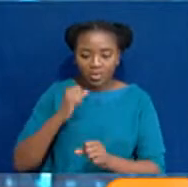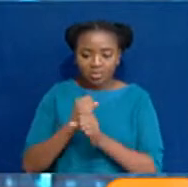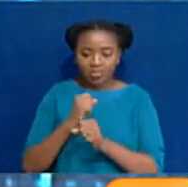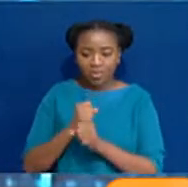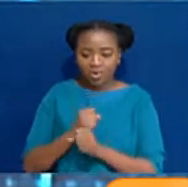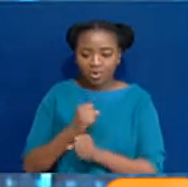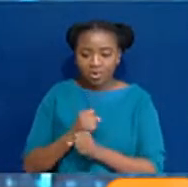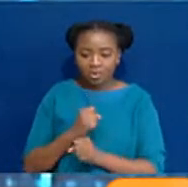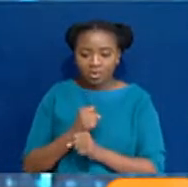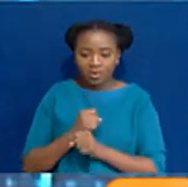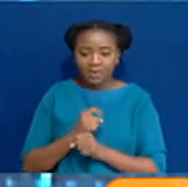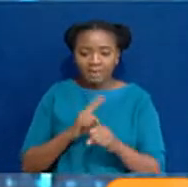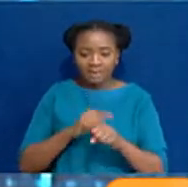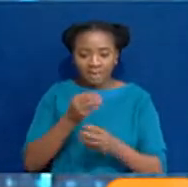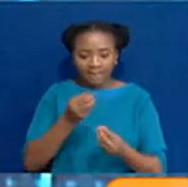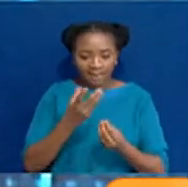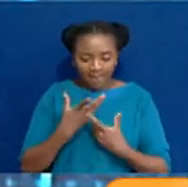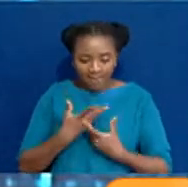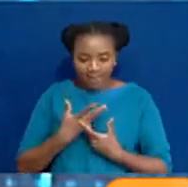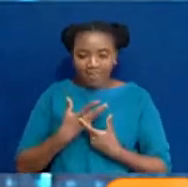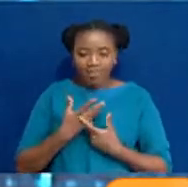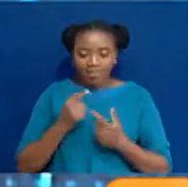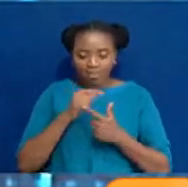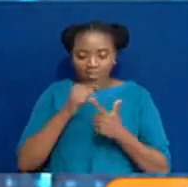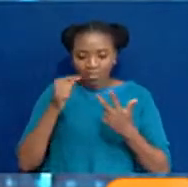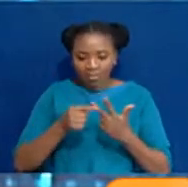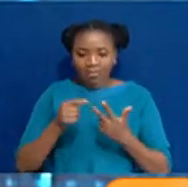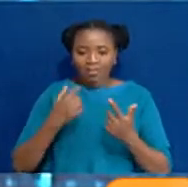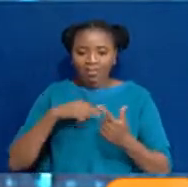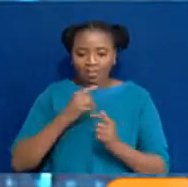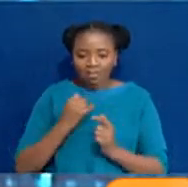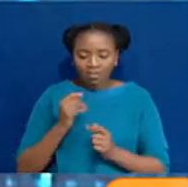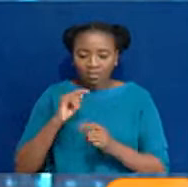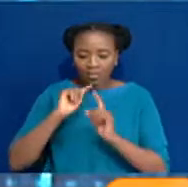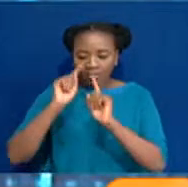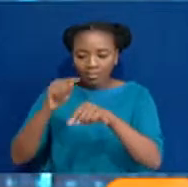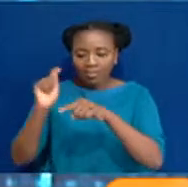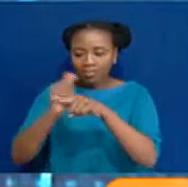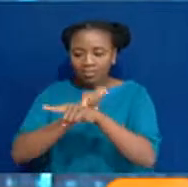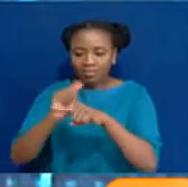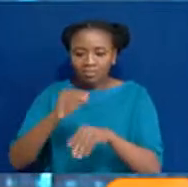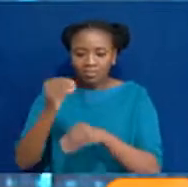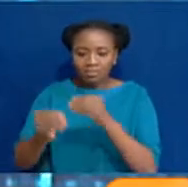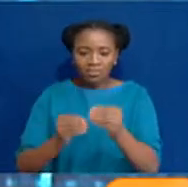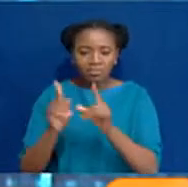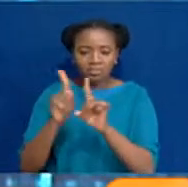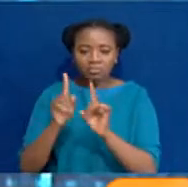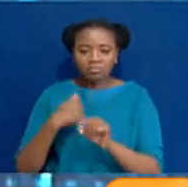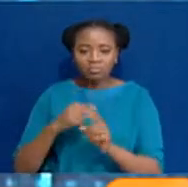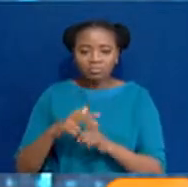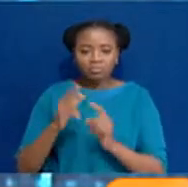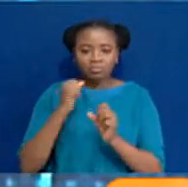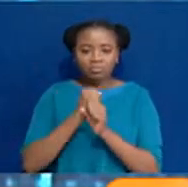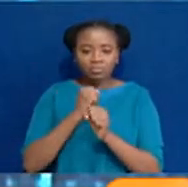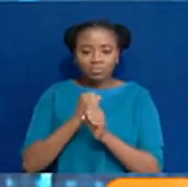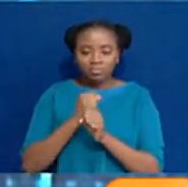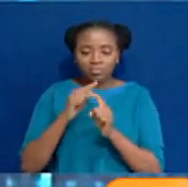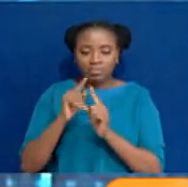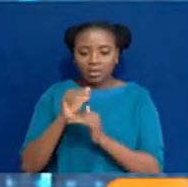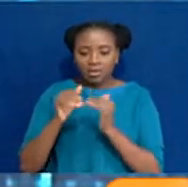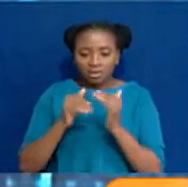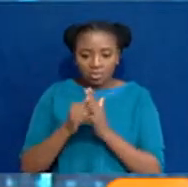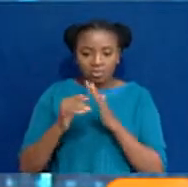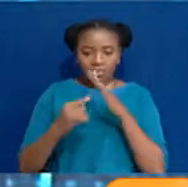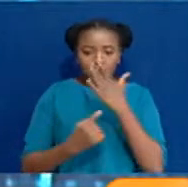So once they give us the infrastructure, we go deploy, we undertake the training, link up the youth to the jobs. Yeah. In each and every digital